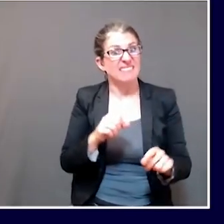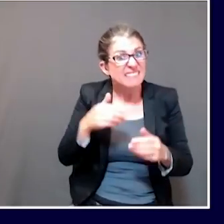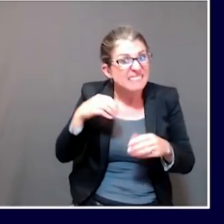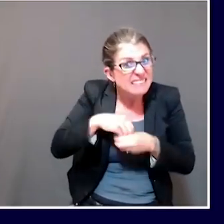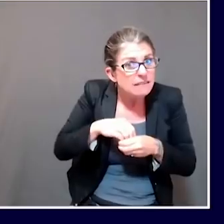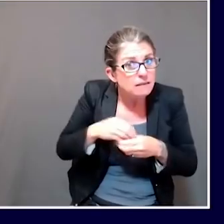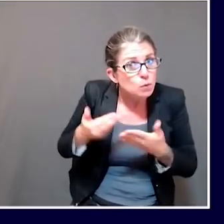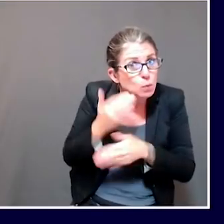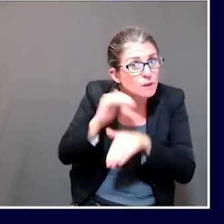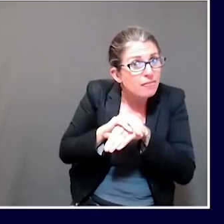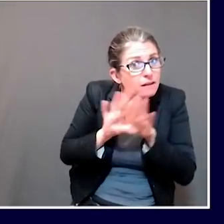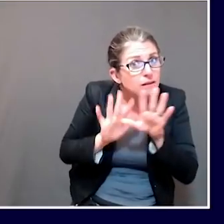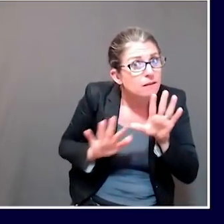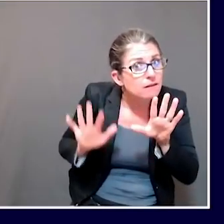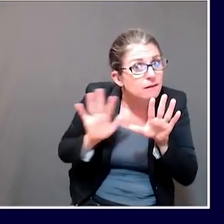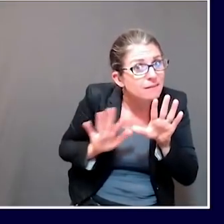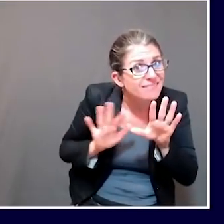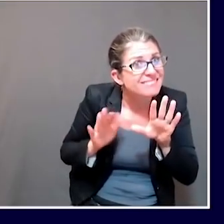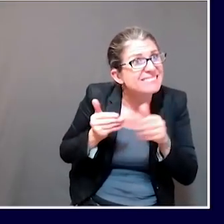at Massachusetts.